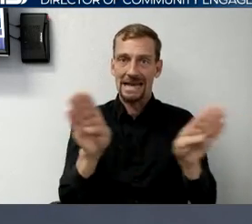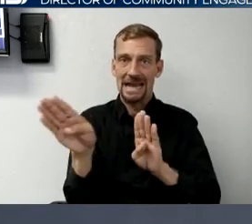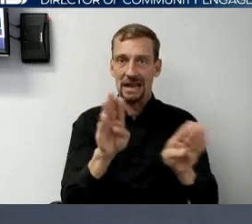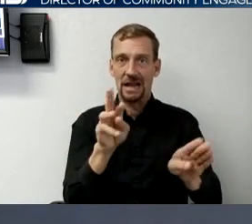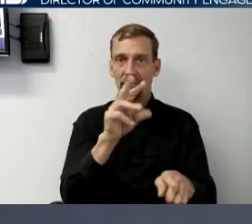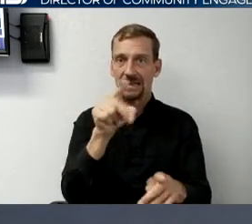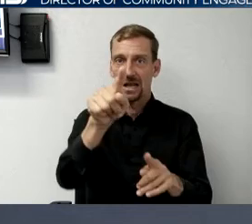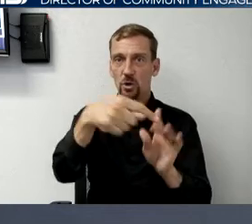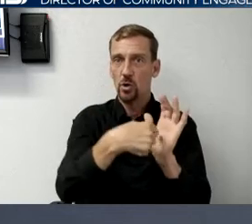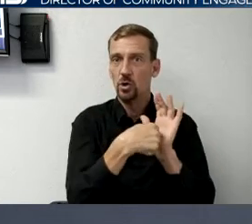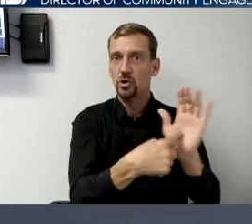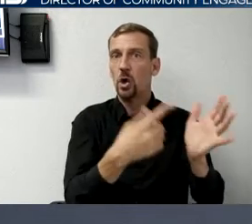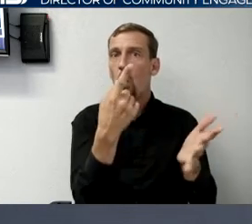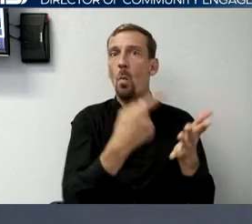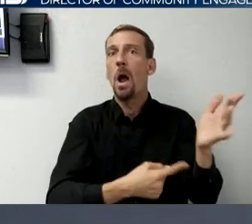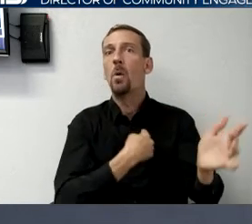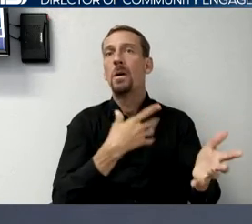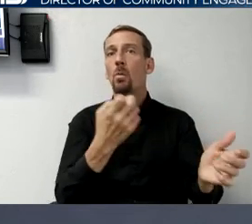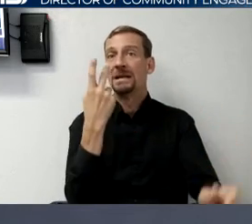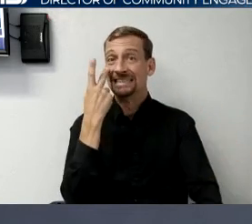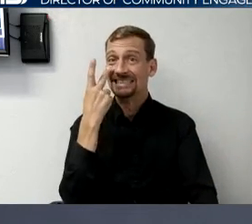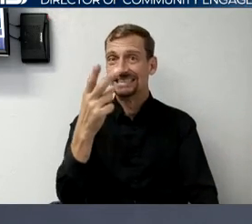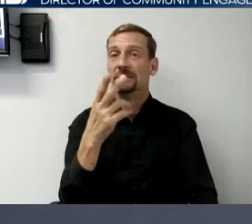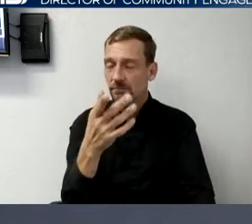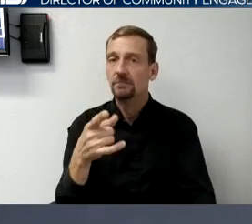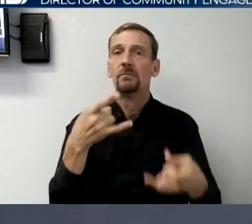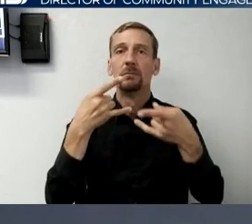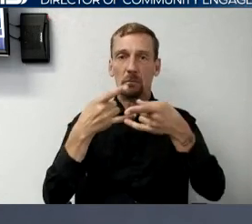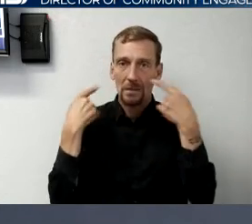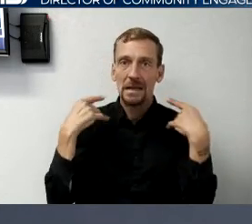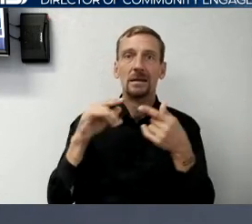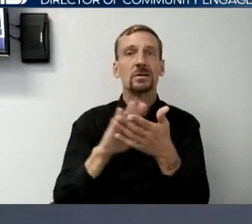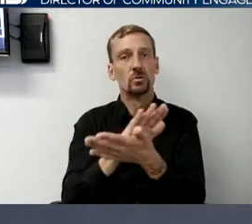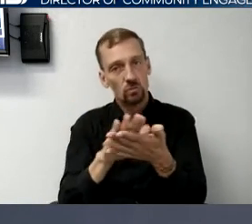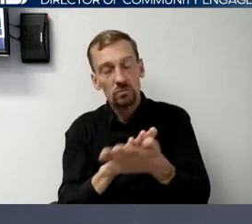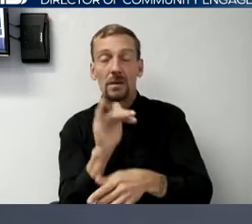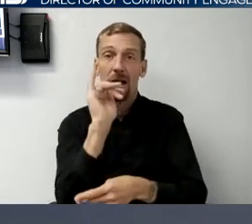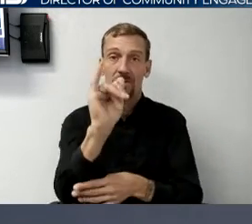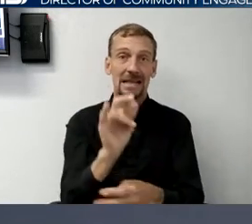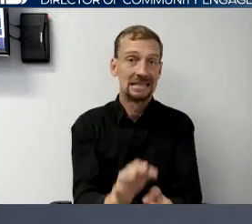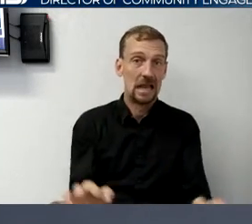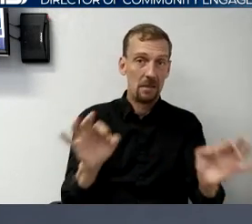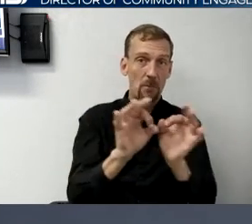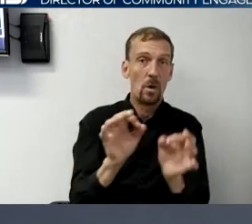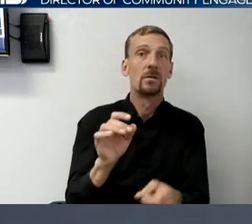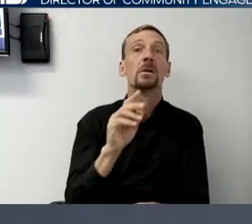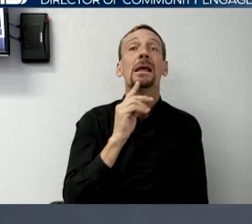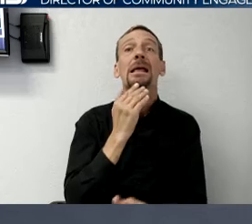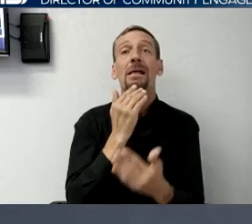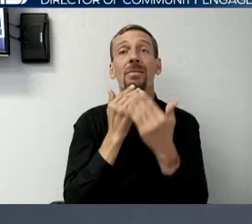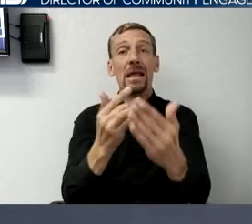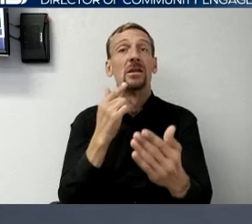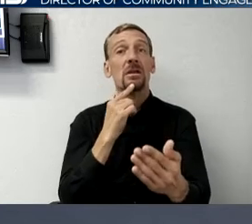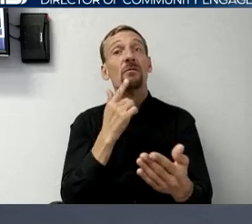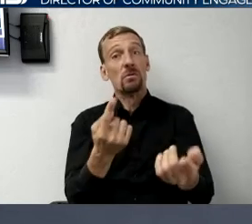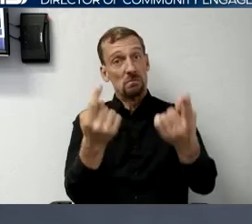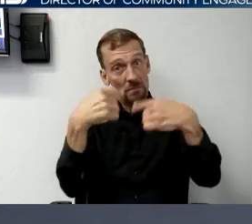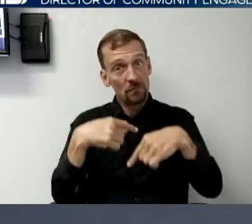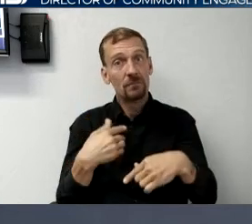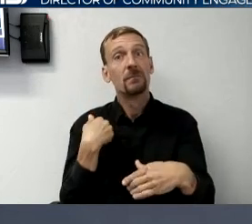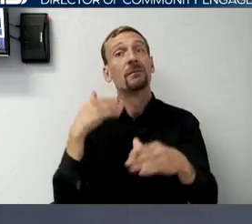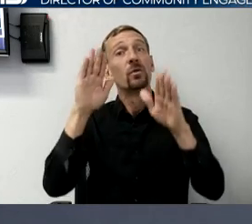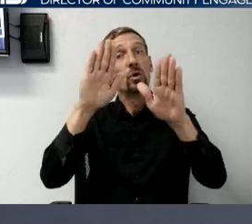modeling what we'd really like to see out there among our community. So thanks for being here. Hope